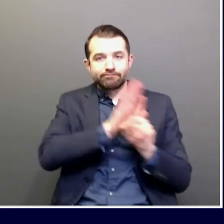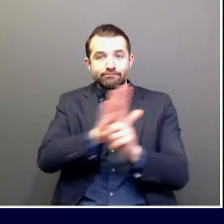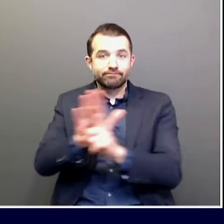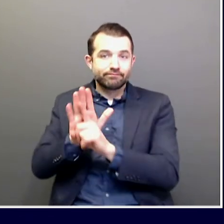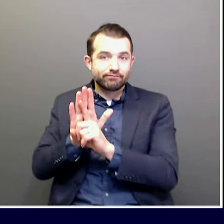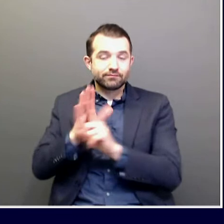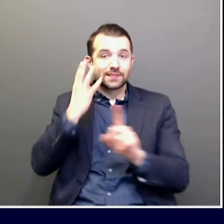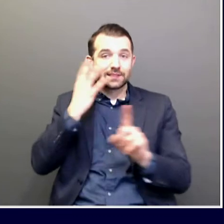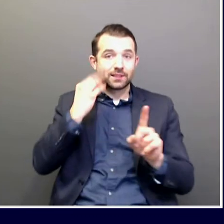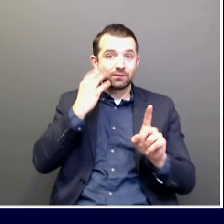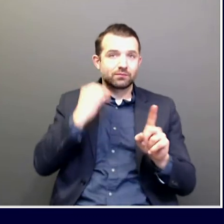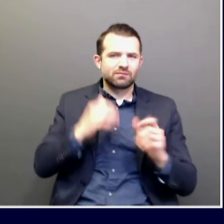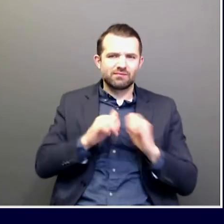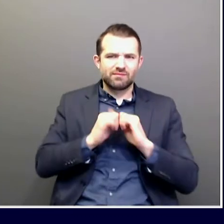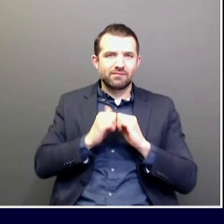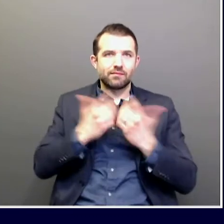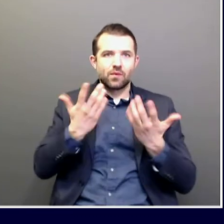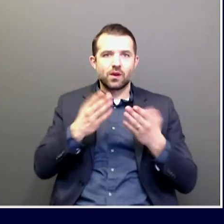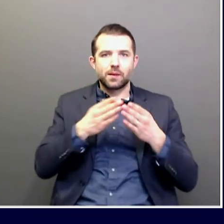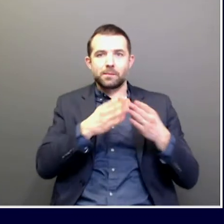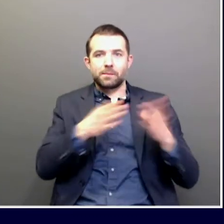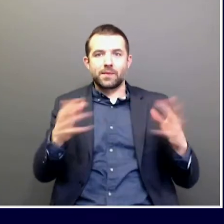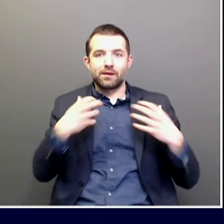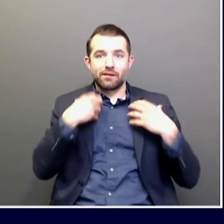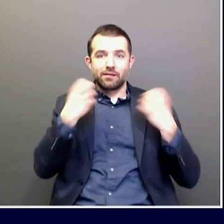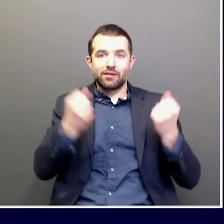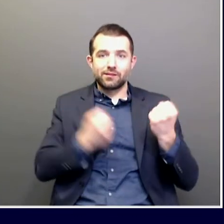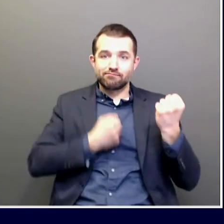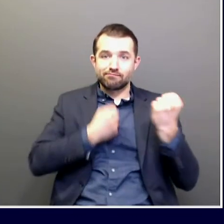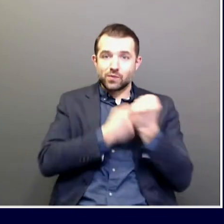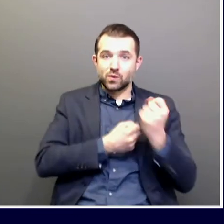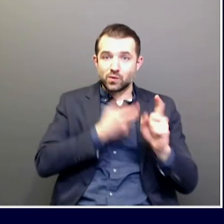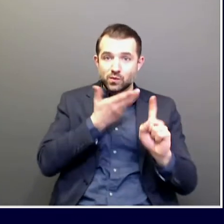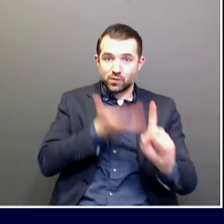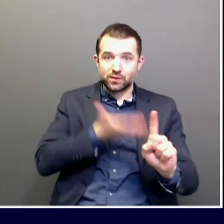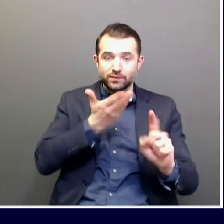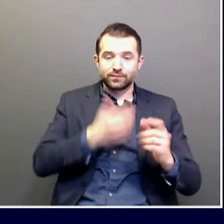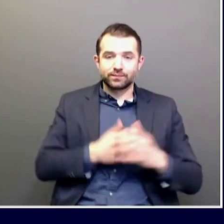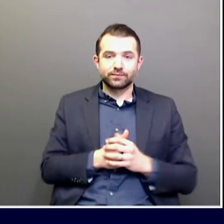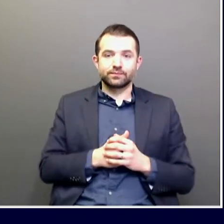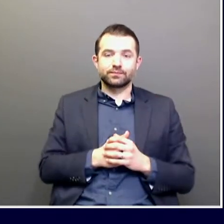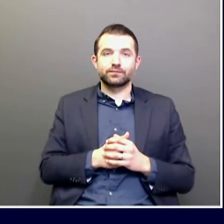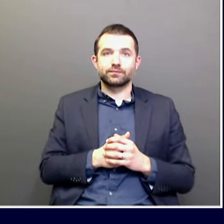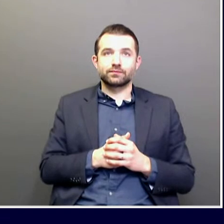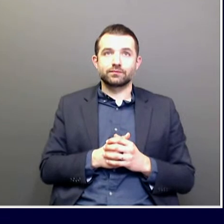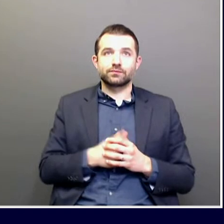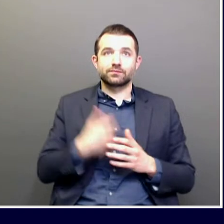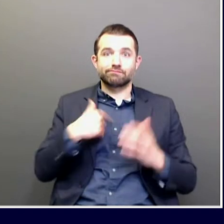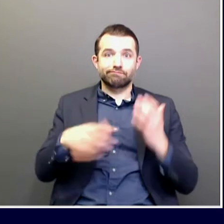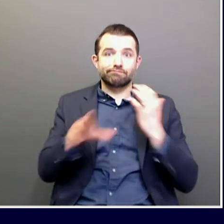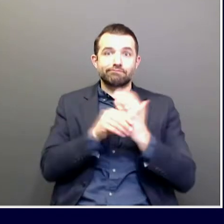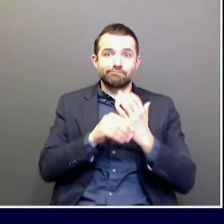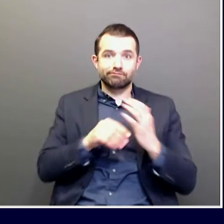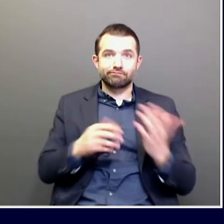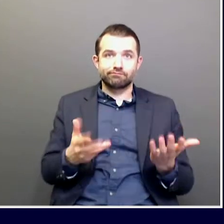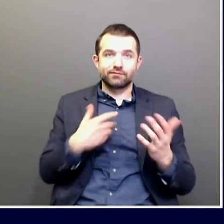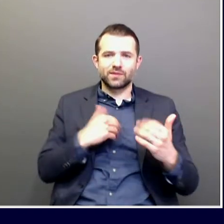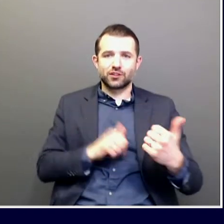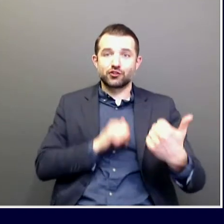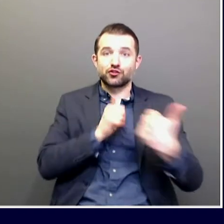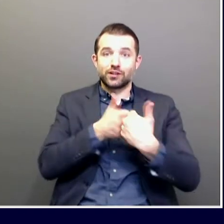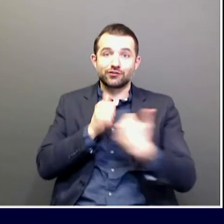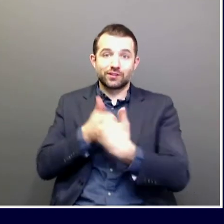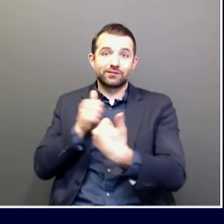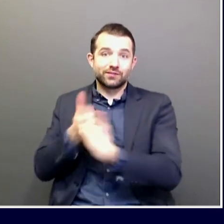in not just in-person learning, but in extracurricular activity, play dates, engagement with other